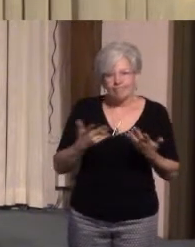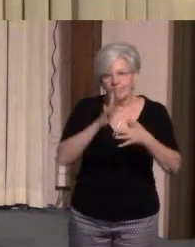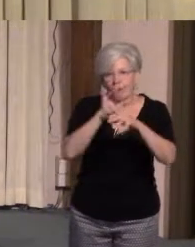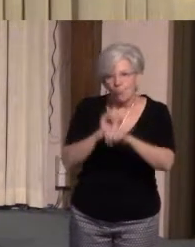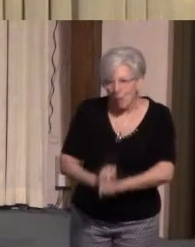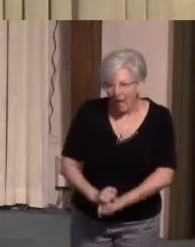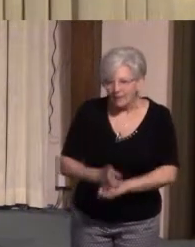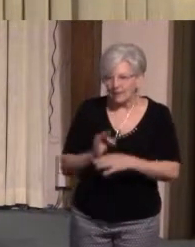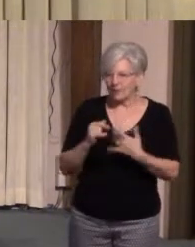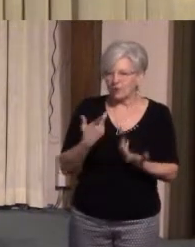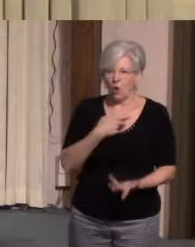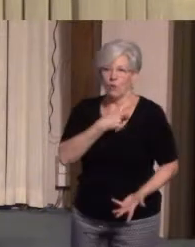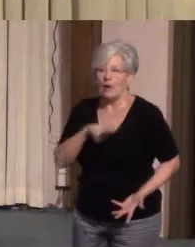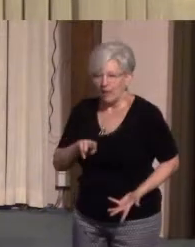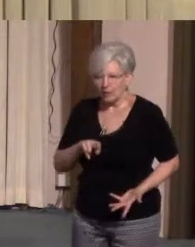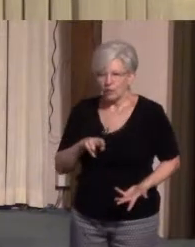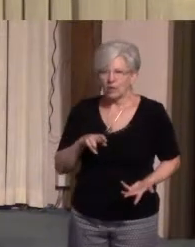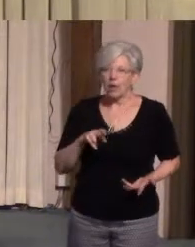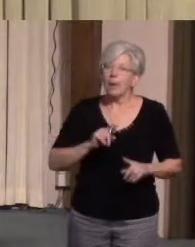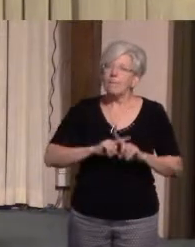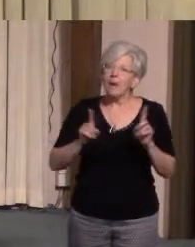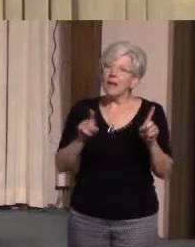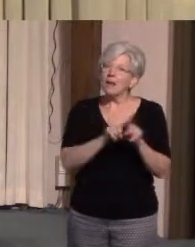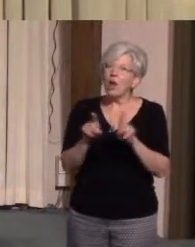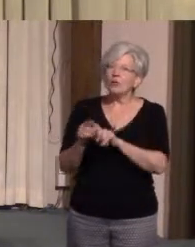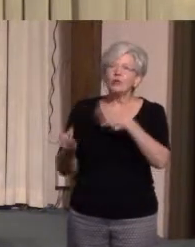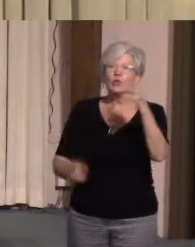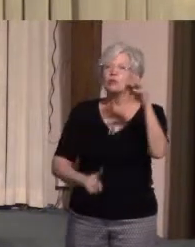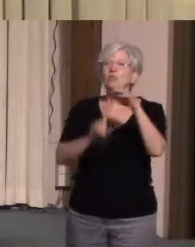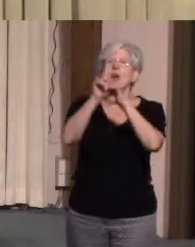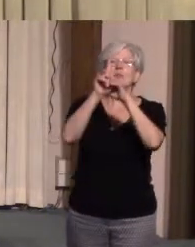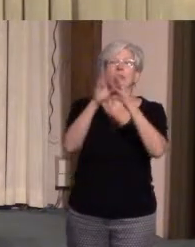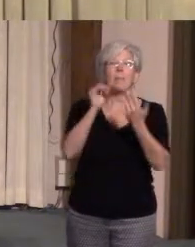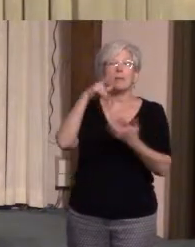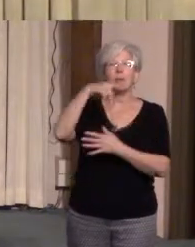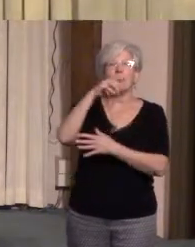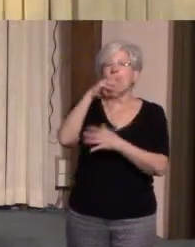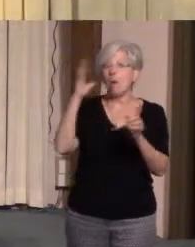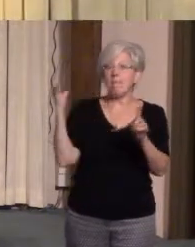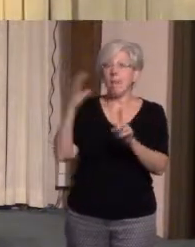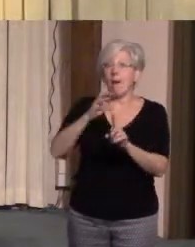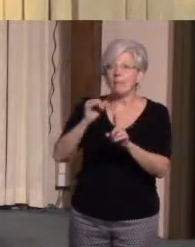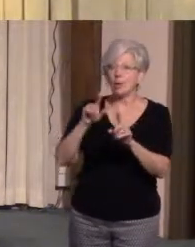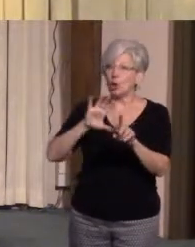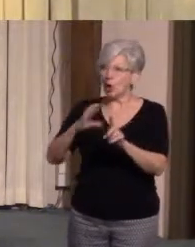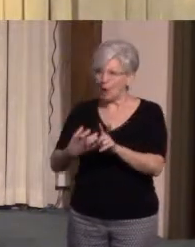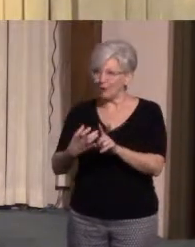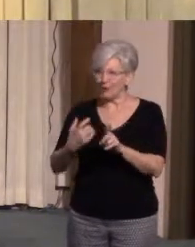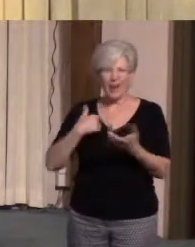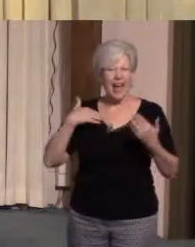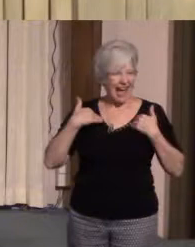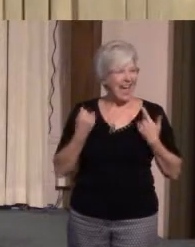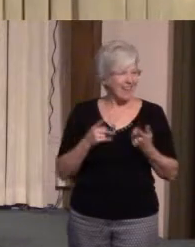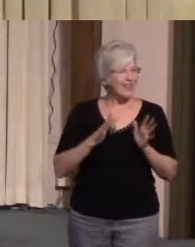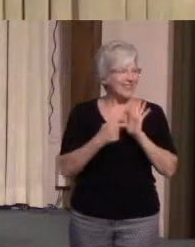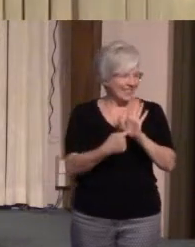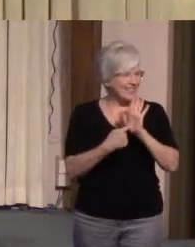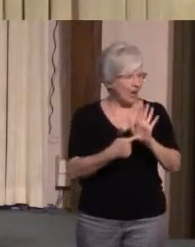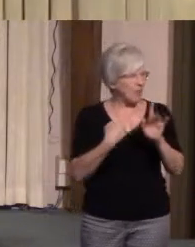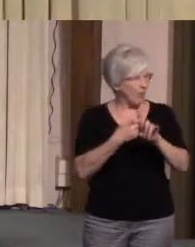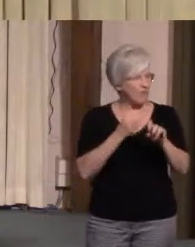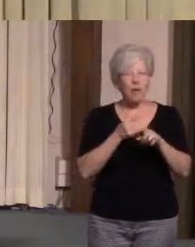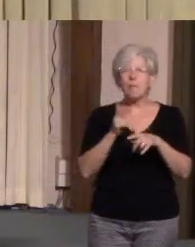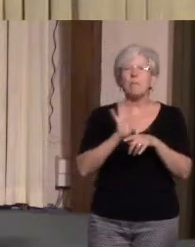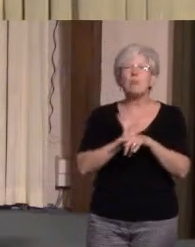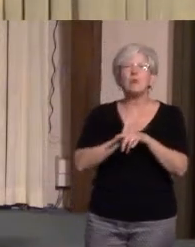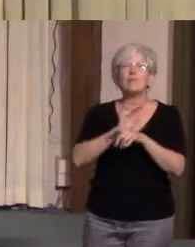in the way that we practice our religion or attempt to understand those matters of ultimate concern, but it also shows up in